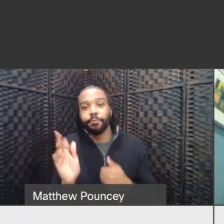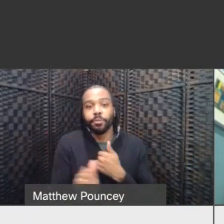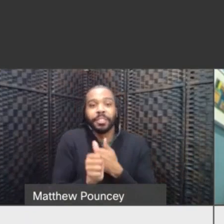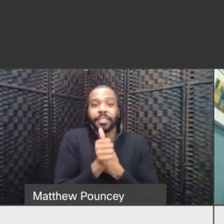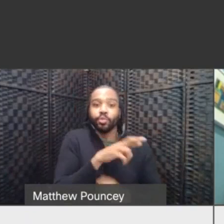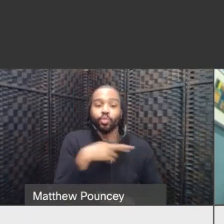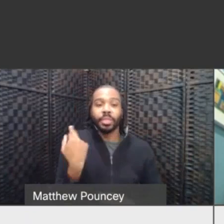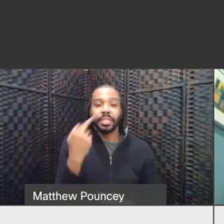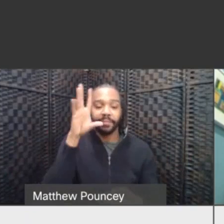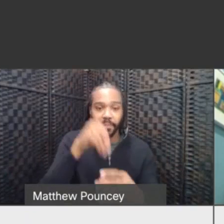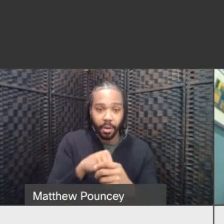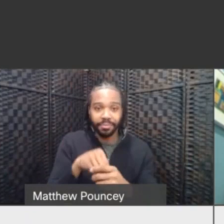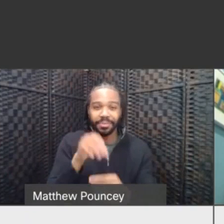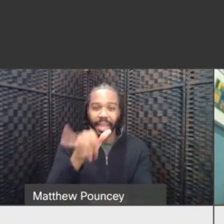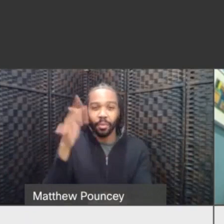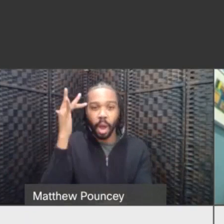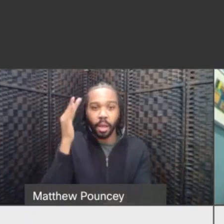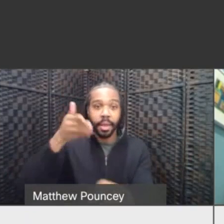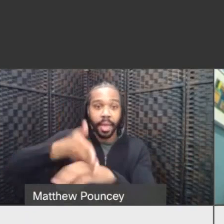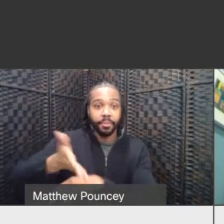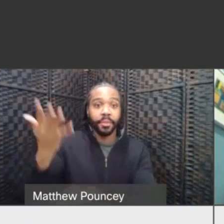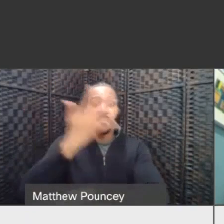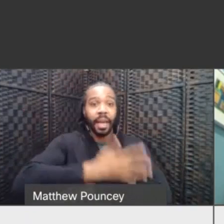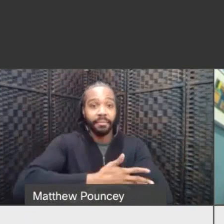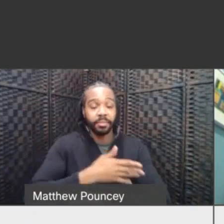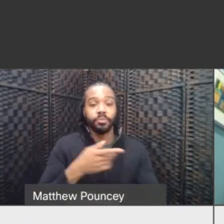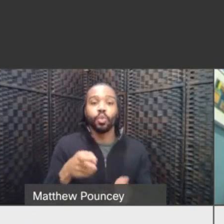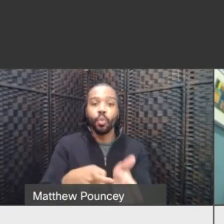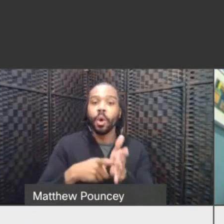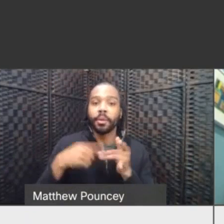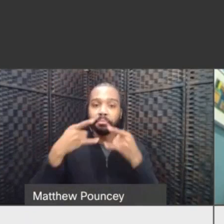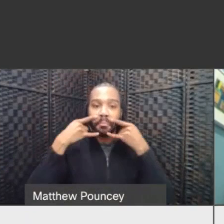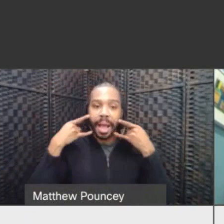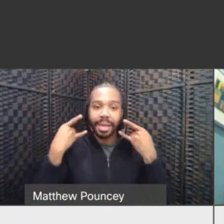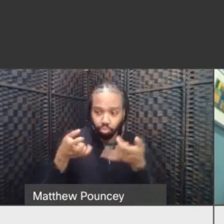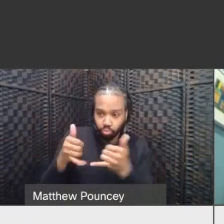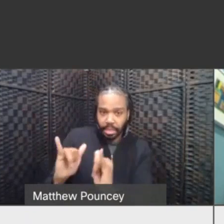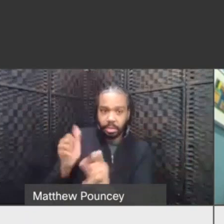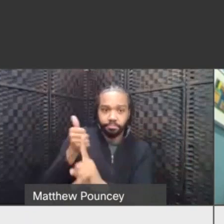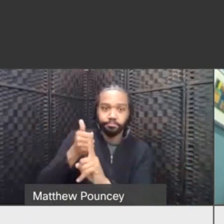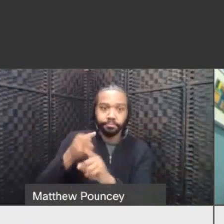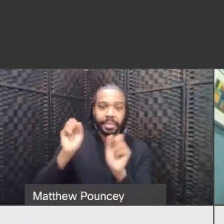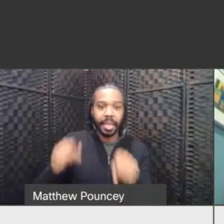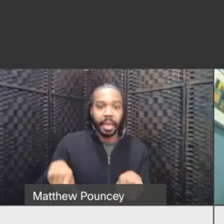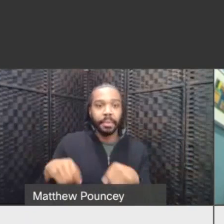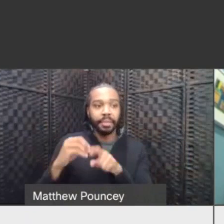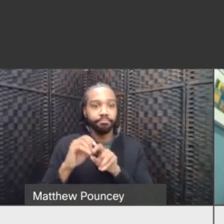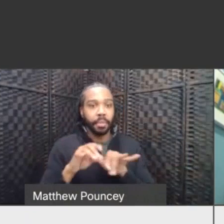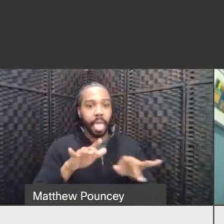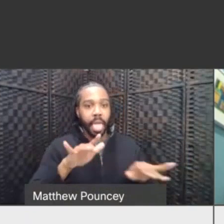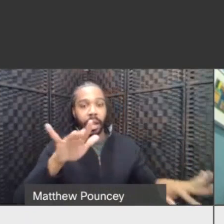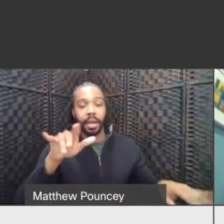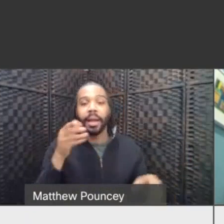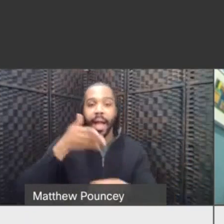a requirement to wear a mask and things like that, because there is still risk that you can be infectious, after having